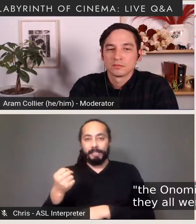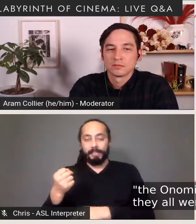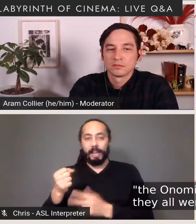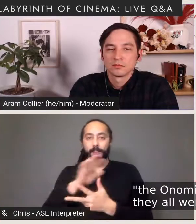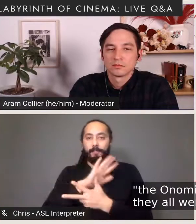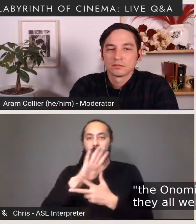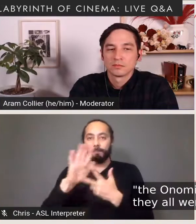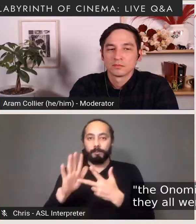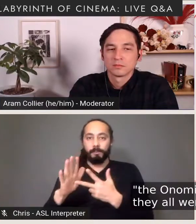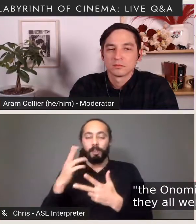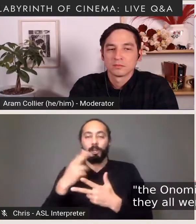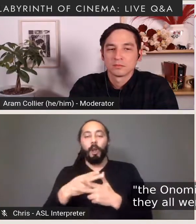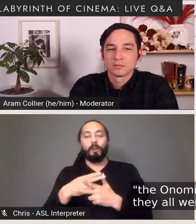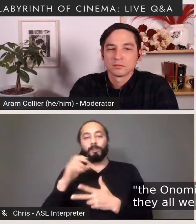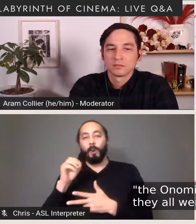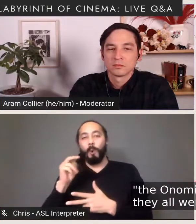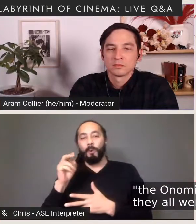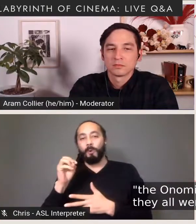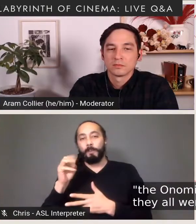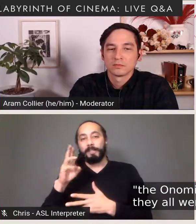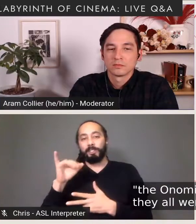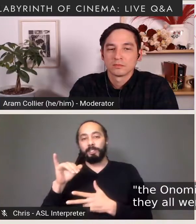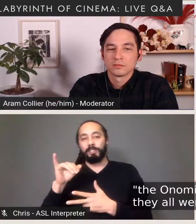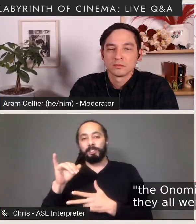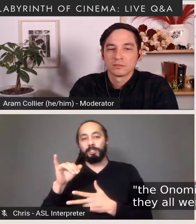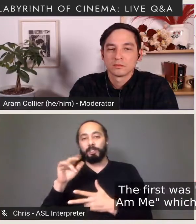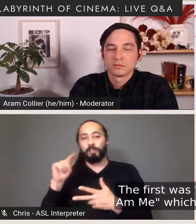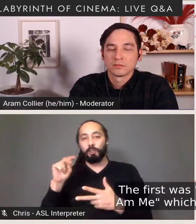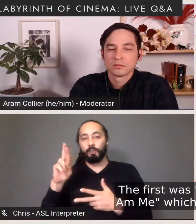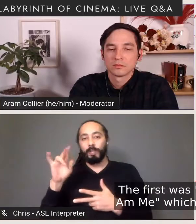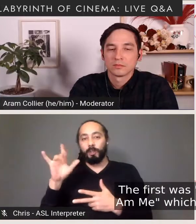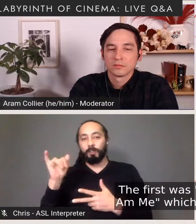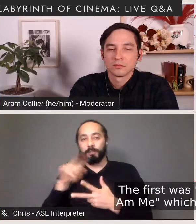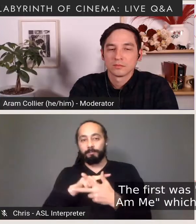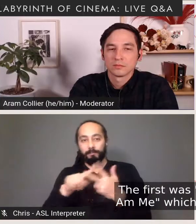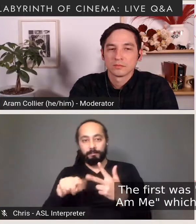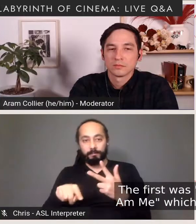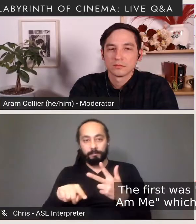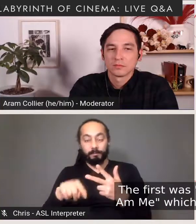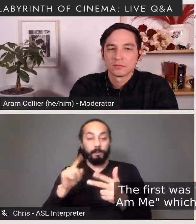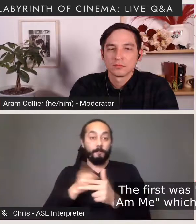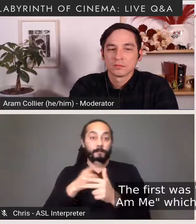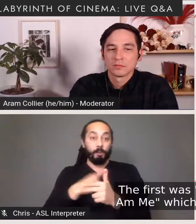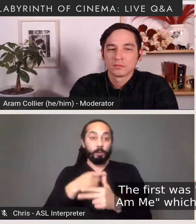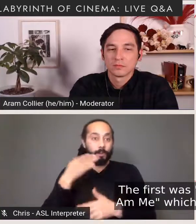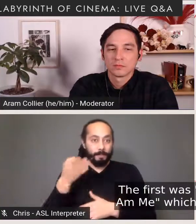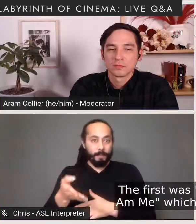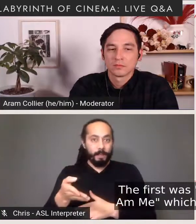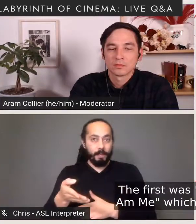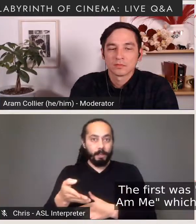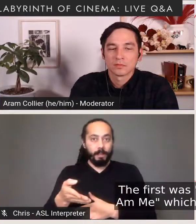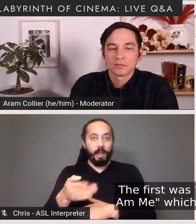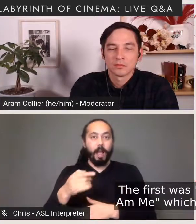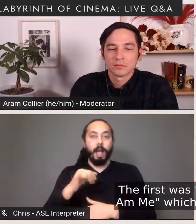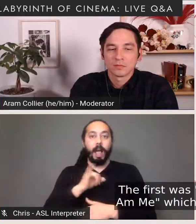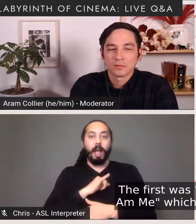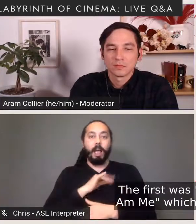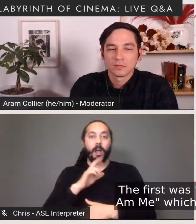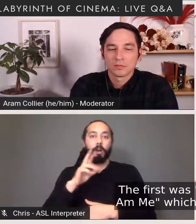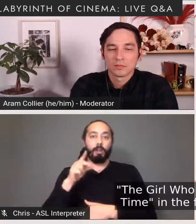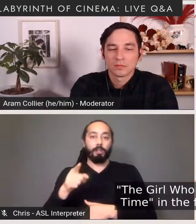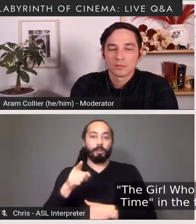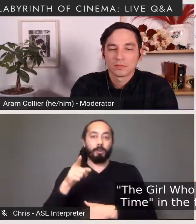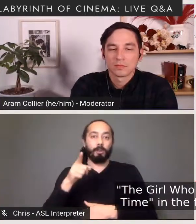the Onomichi Trilogy, they all were set there. The first was I, Are You, You and Me, which came in